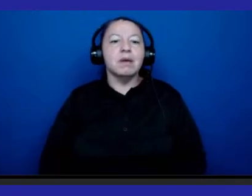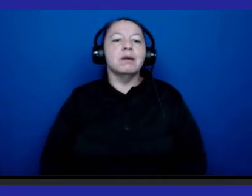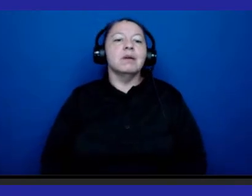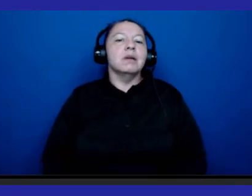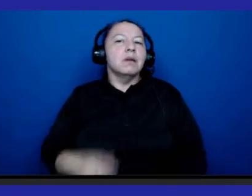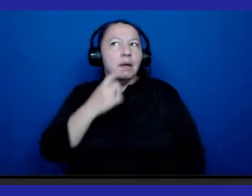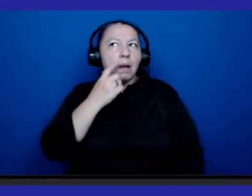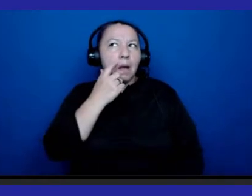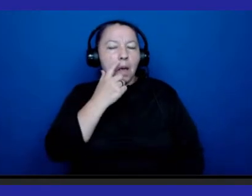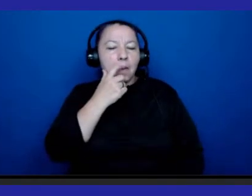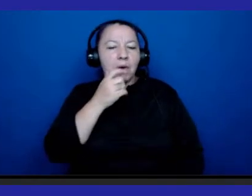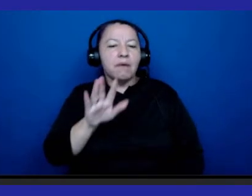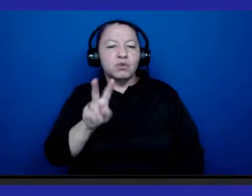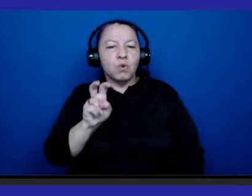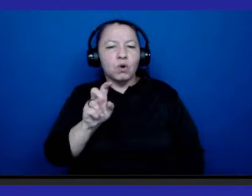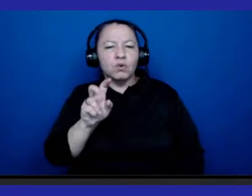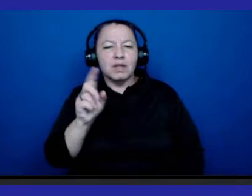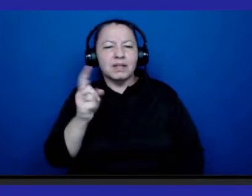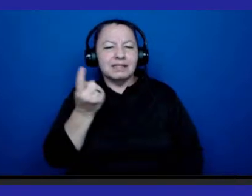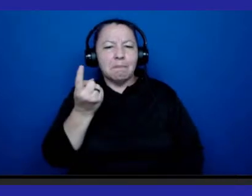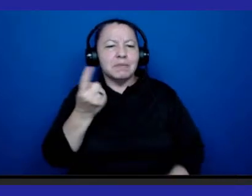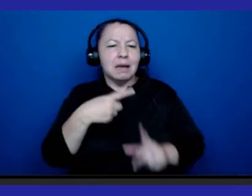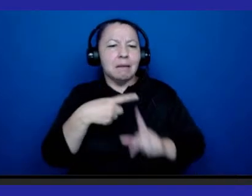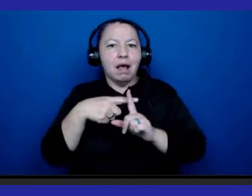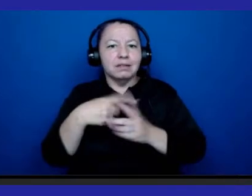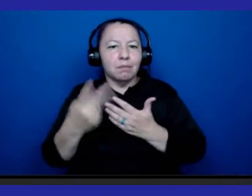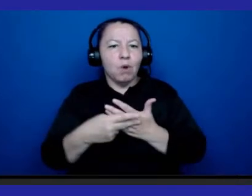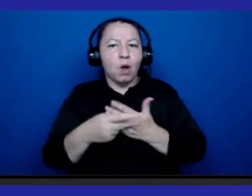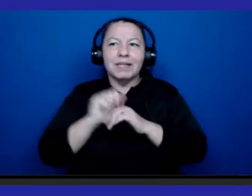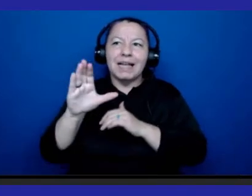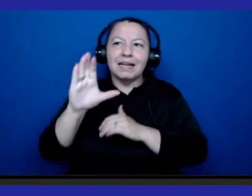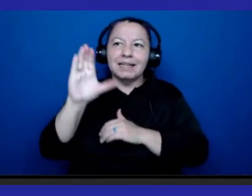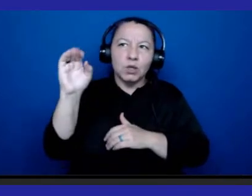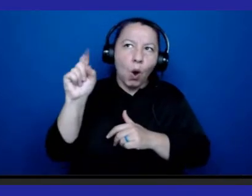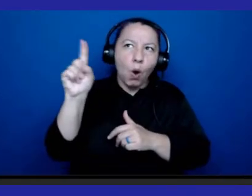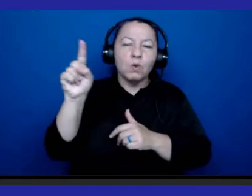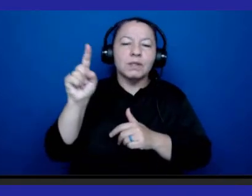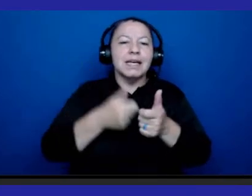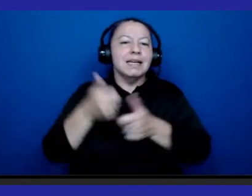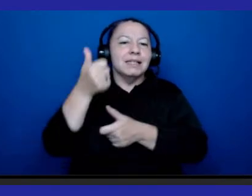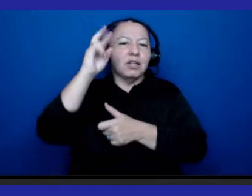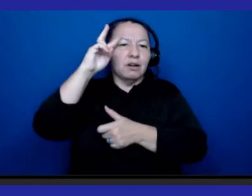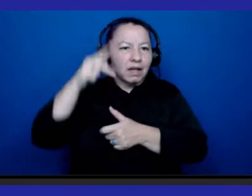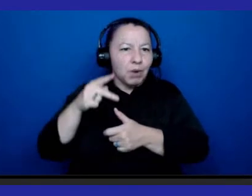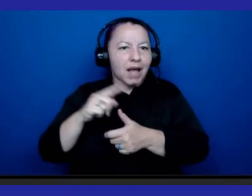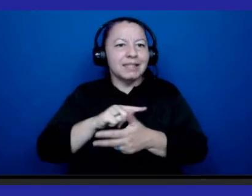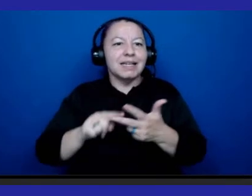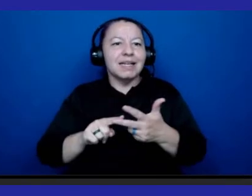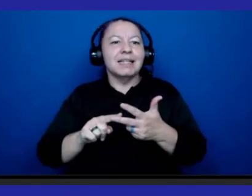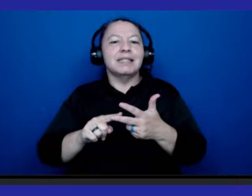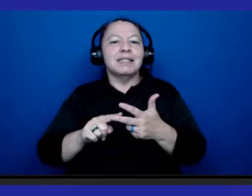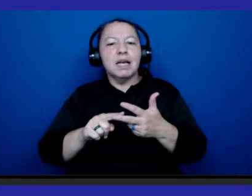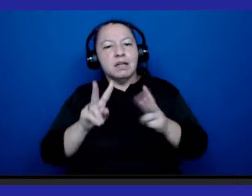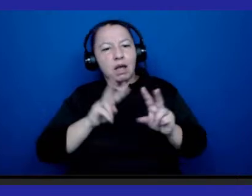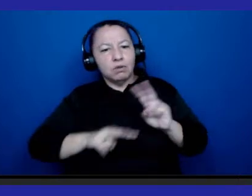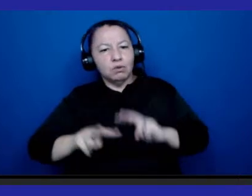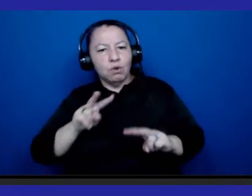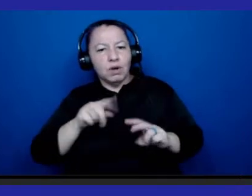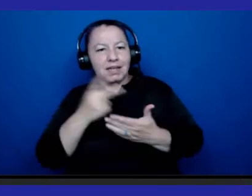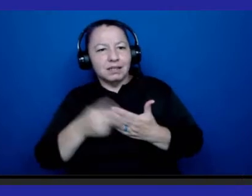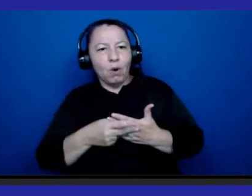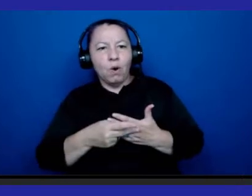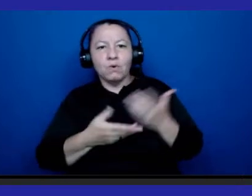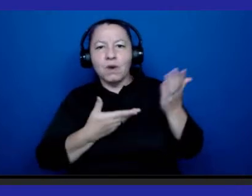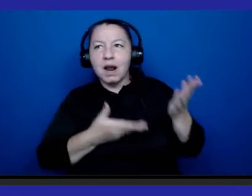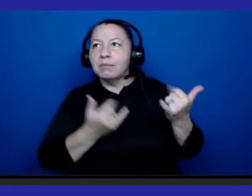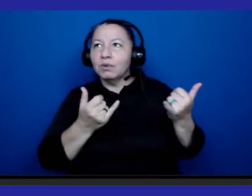plus program. We sent it to the CEOs, we sent it to our senior vice presidents, said, look at these programs. These are programs that are currently being offered in the